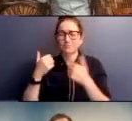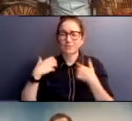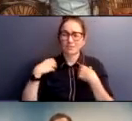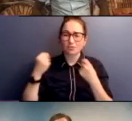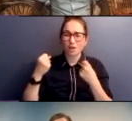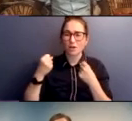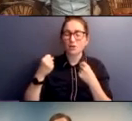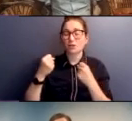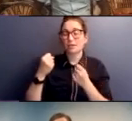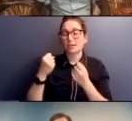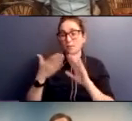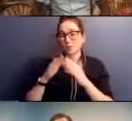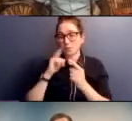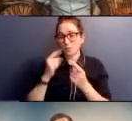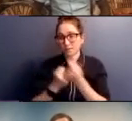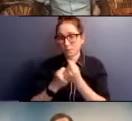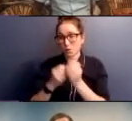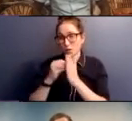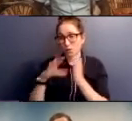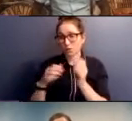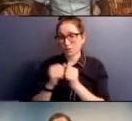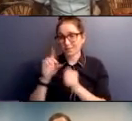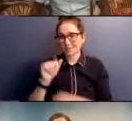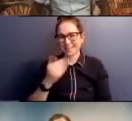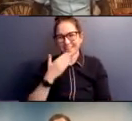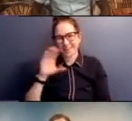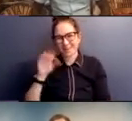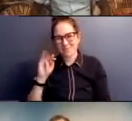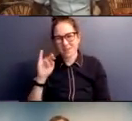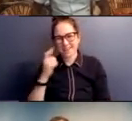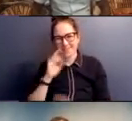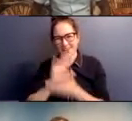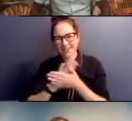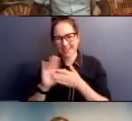with disabilities. Yes. Thank you, Bonnie, for that nice note.